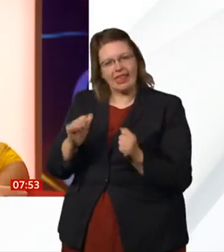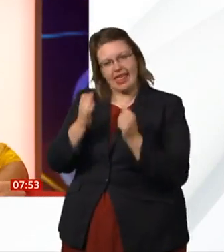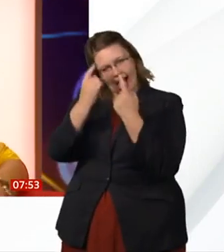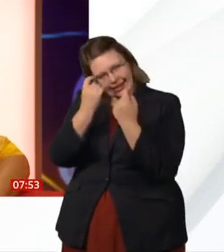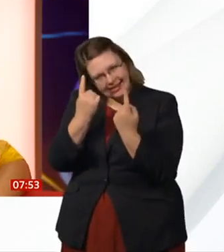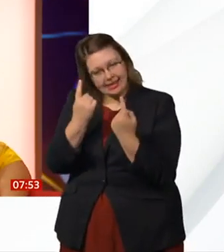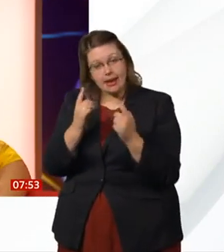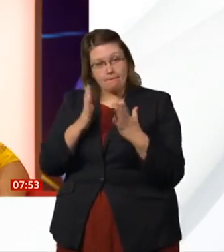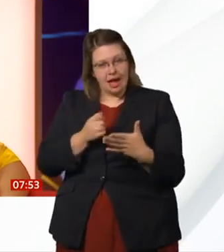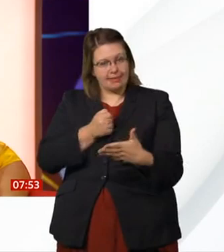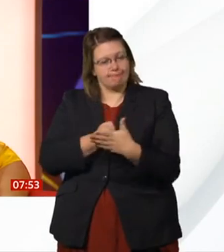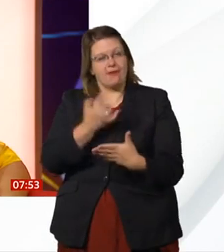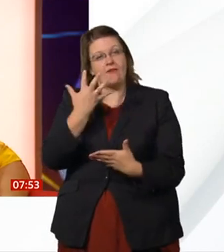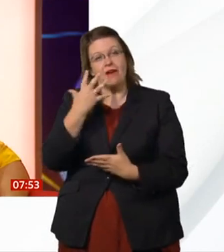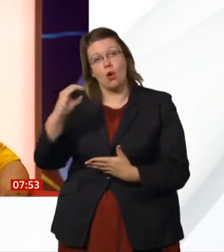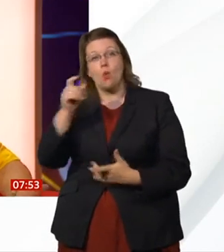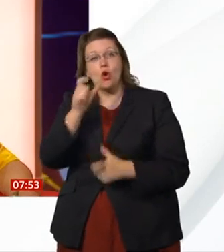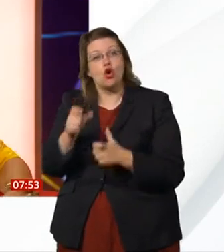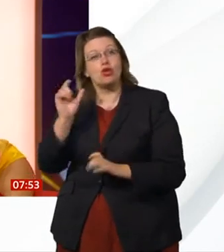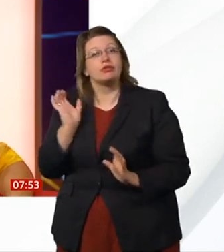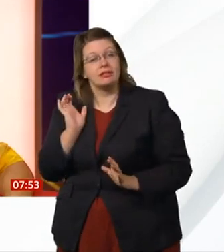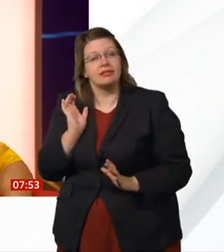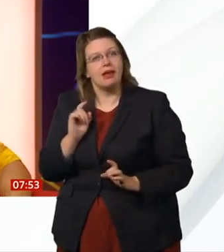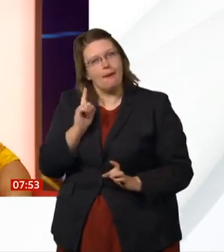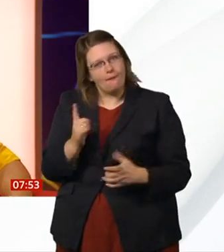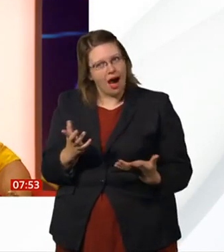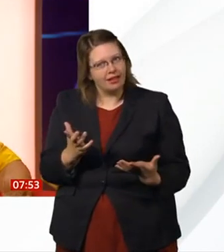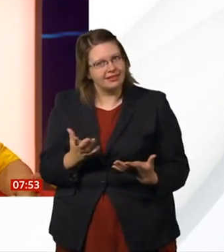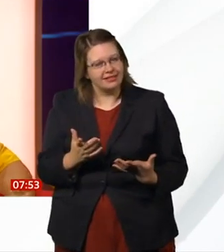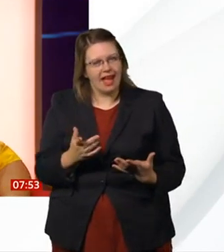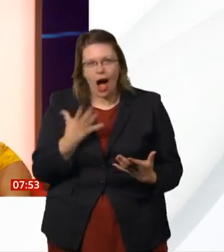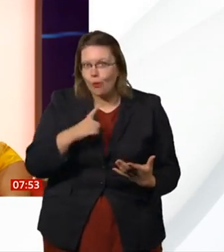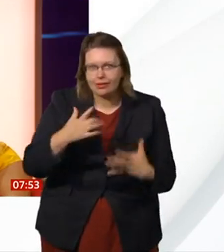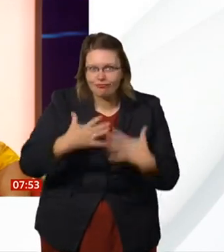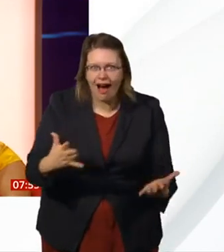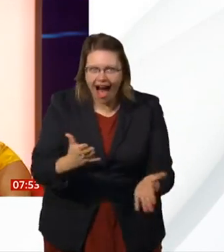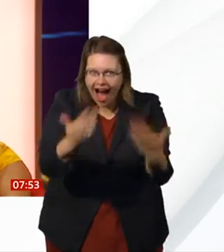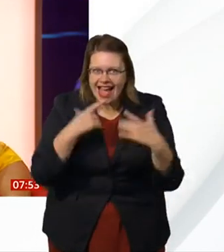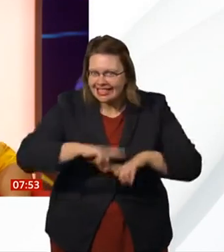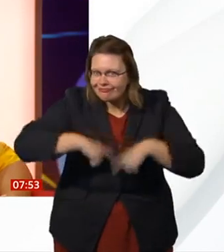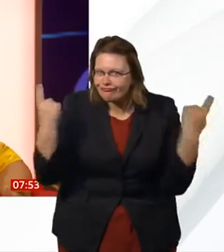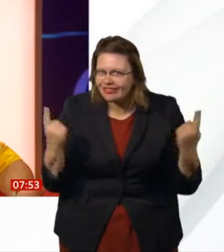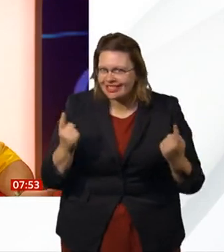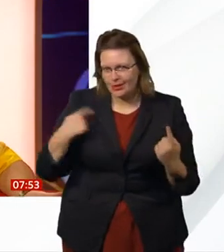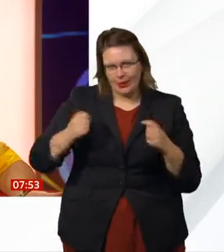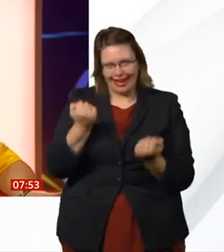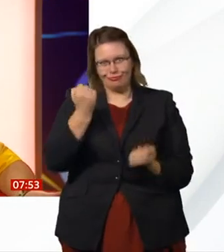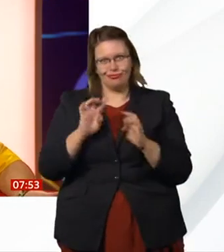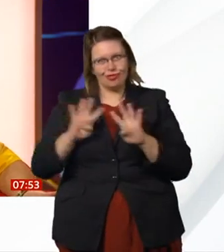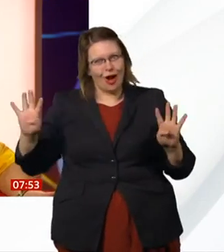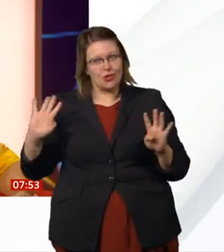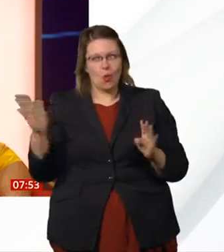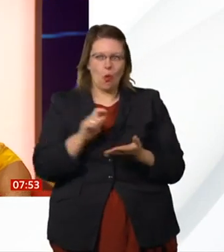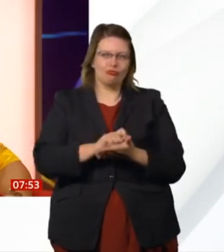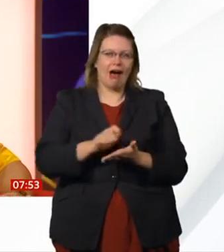It's got to be 500 words. But, you know, surprise us, shock us. My fellow judges are mainly, we all write